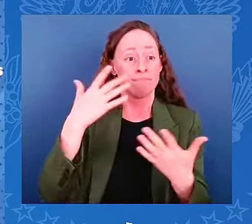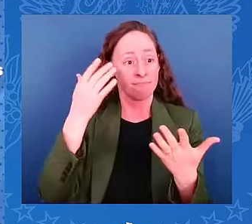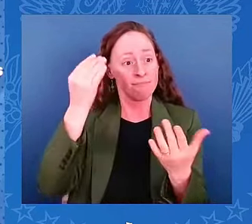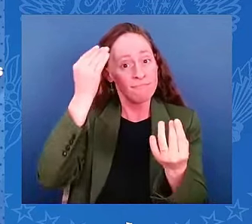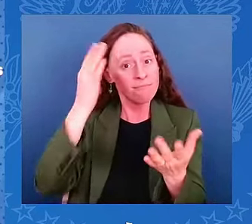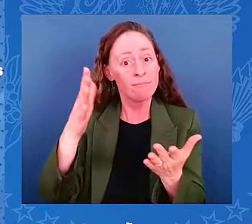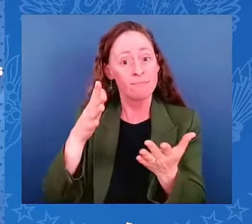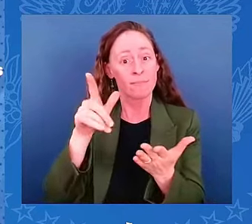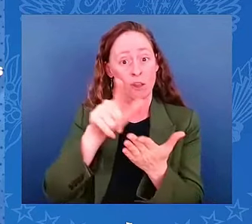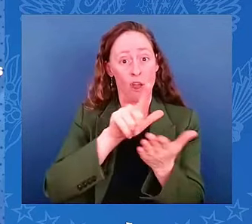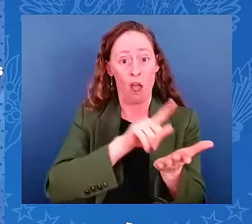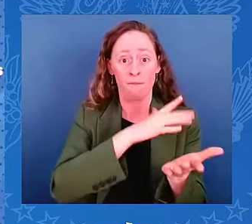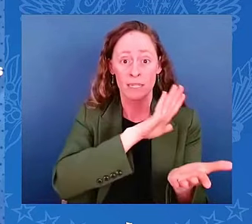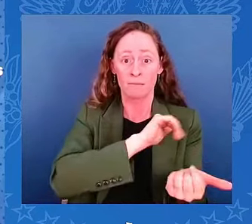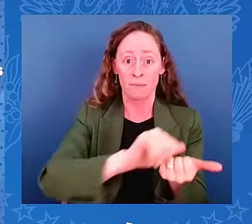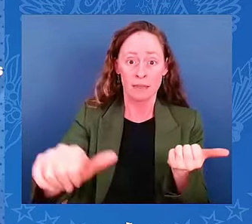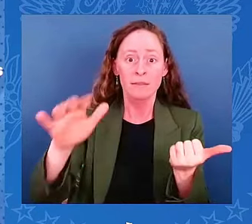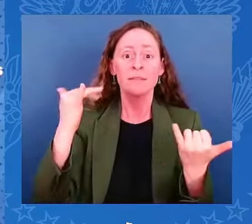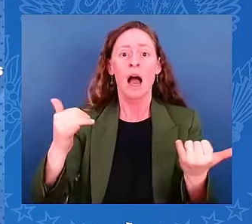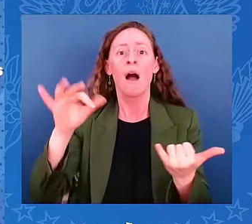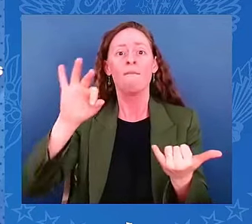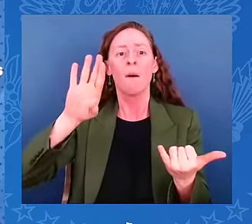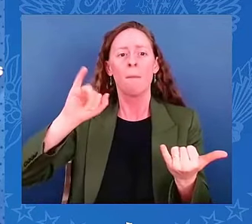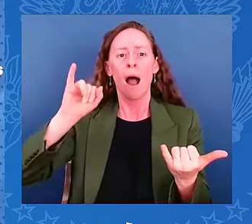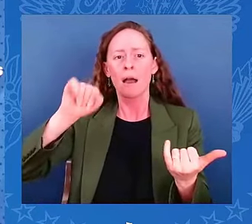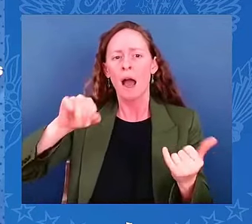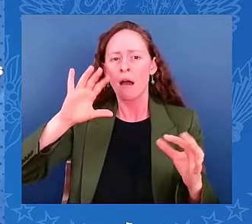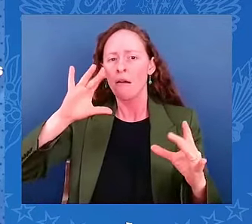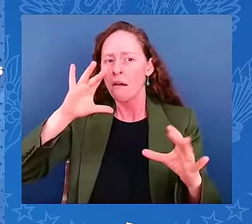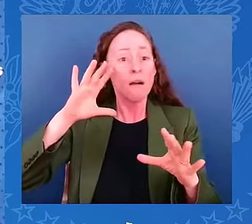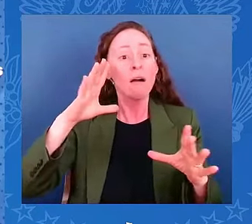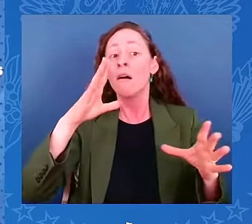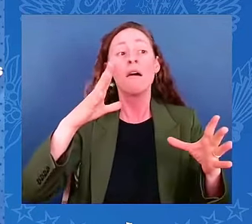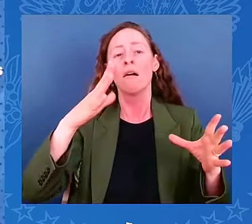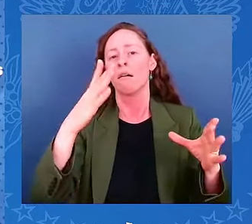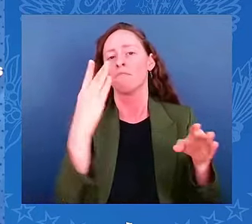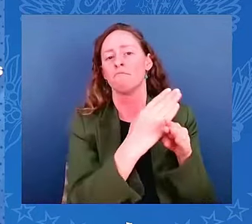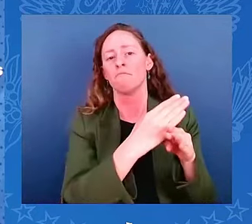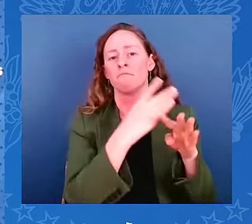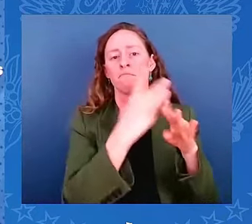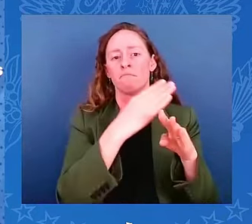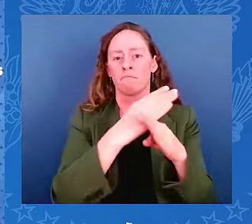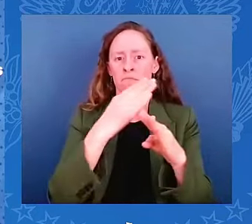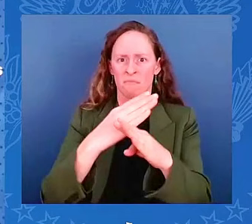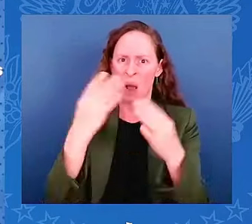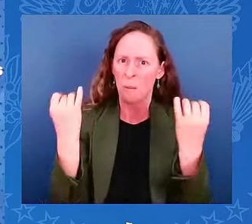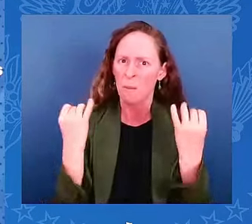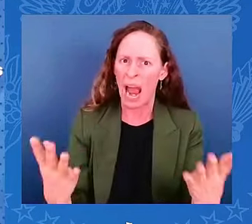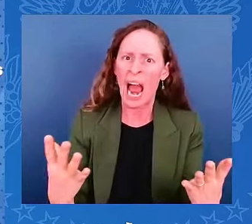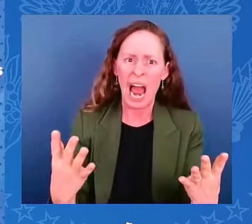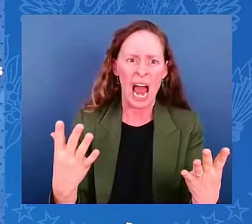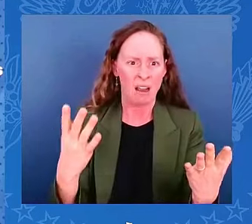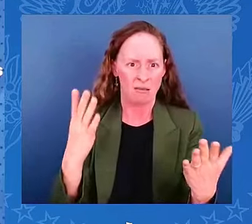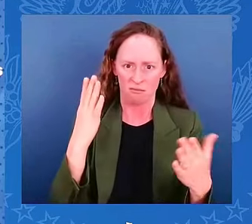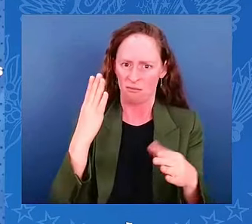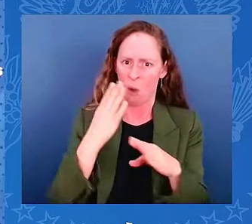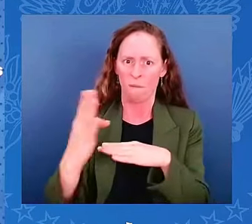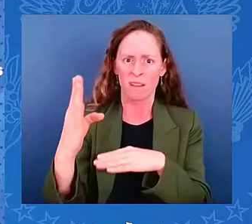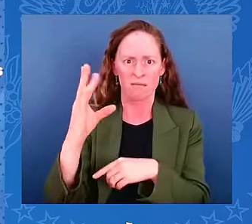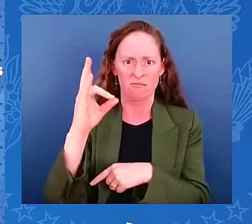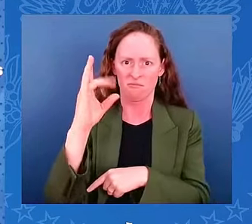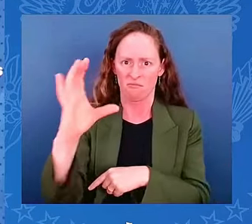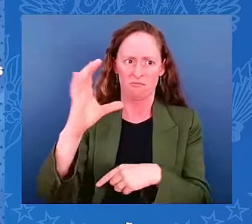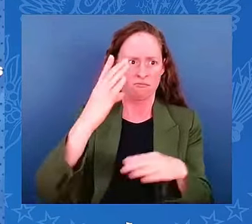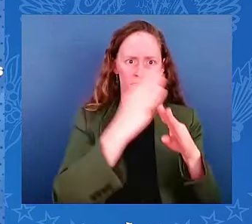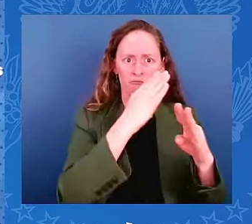than 700 sales of firearms for individuals under the age of 21. And about 20,000 unlicensed firearms dealers are now required to become